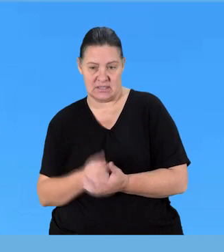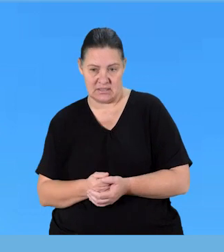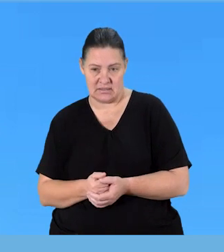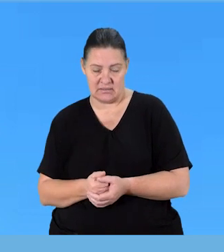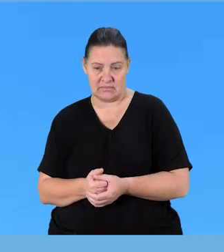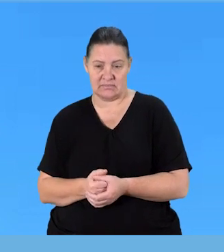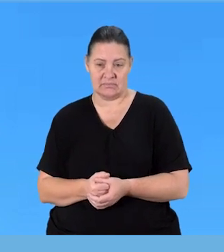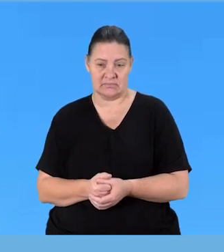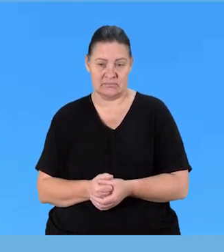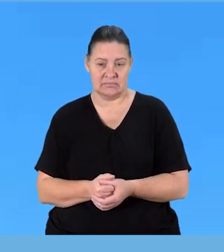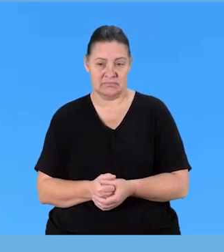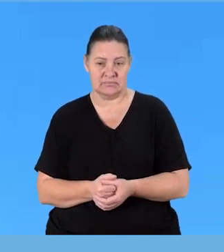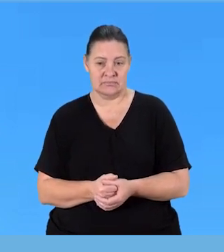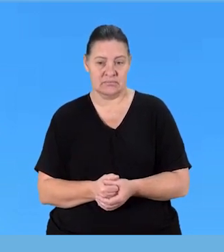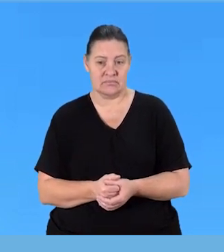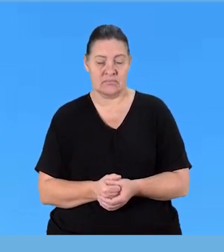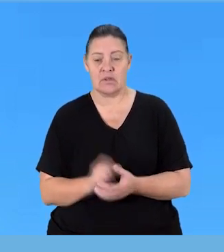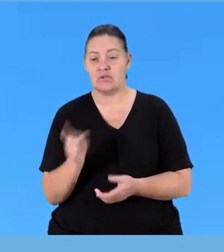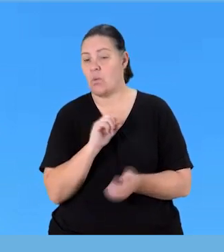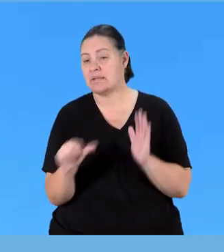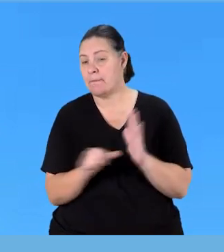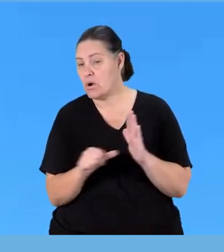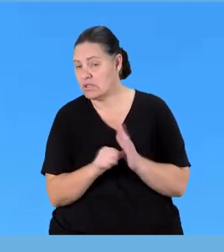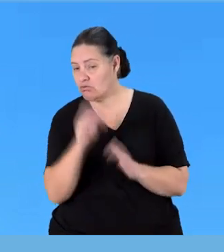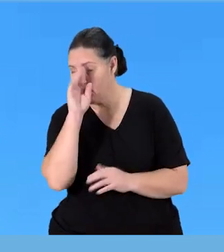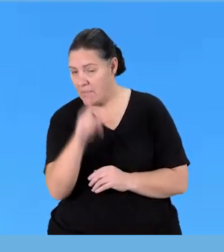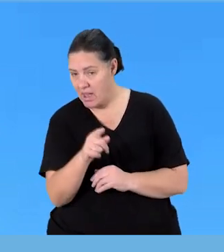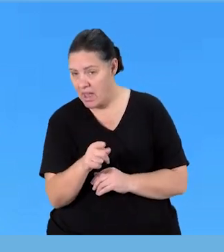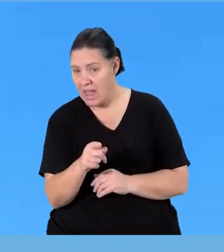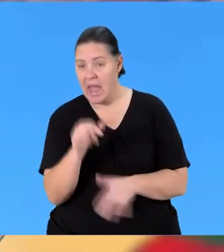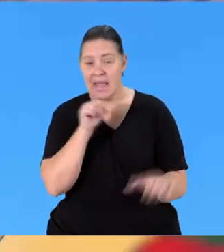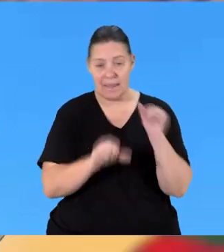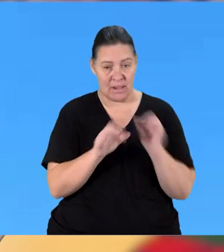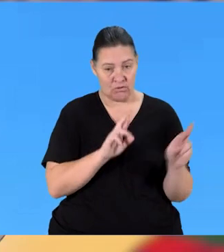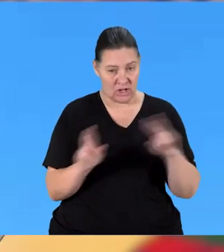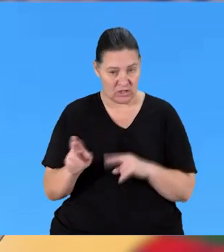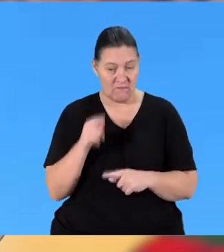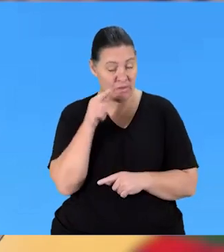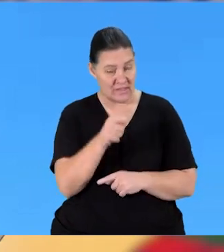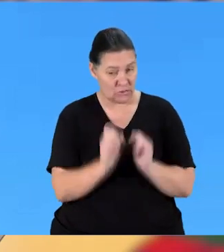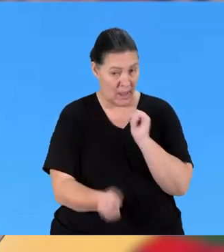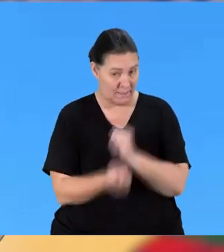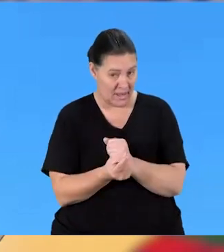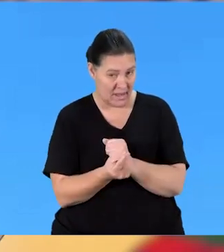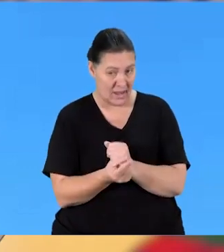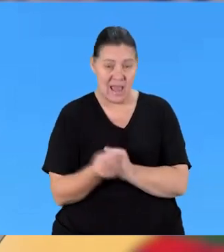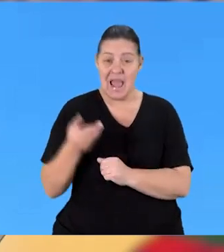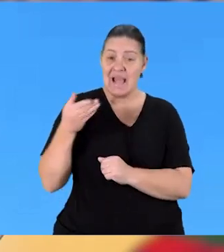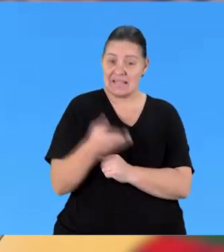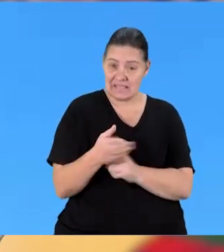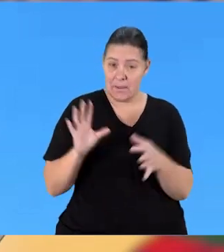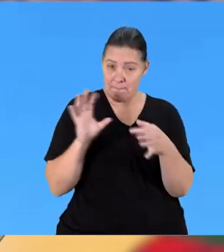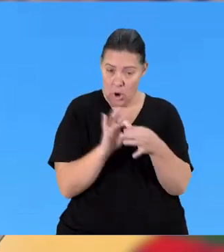also between this particular carbon and this oxygen. So what is important to remember is that in a chemical reaction, for it to take place,